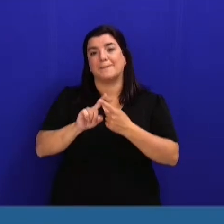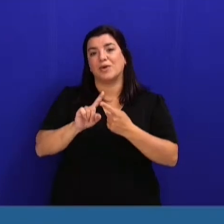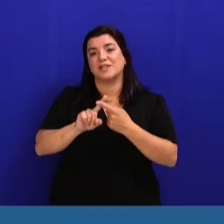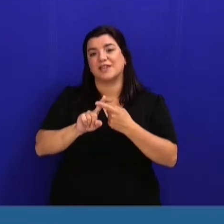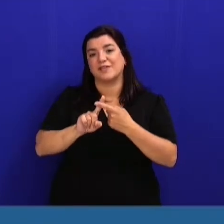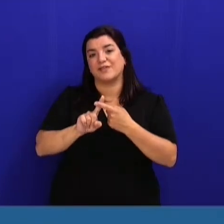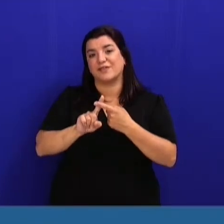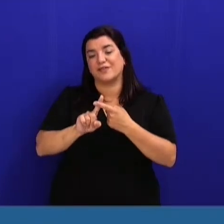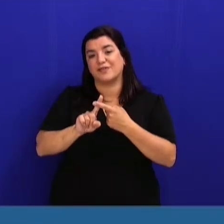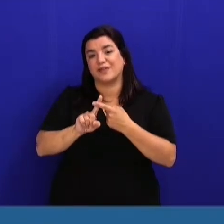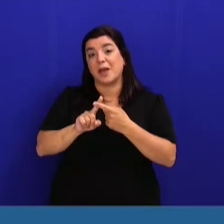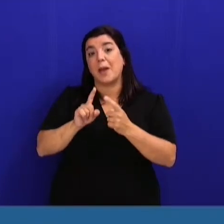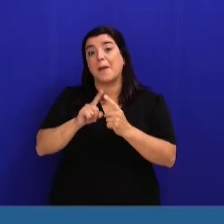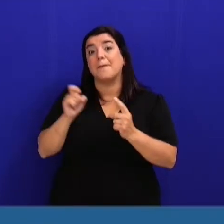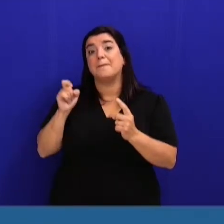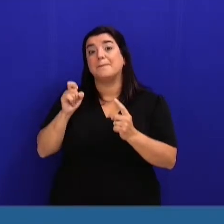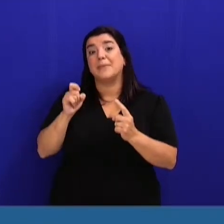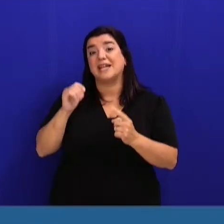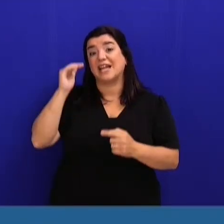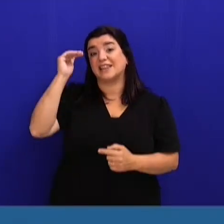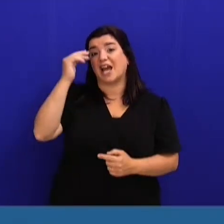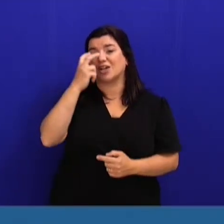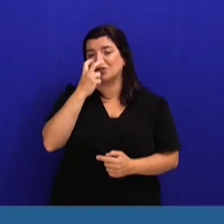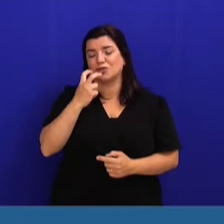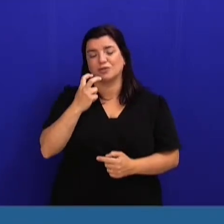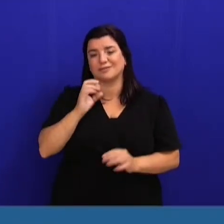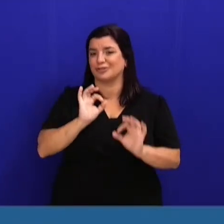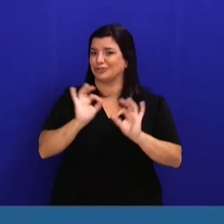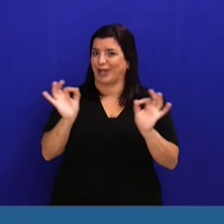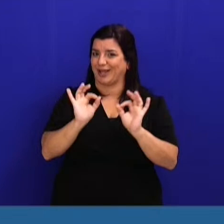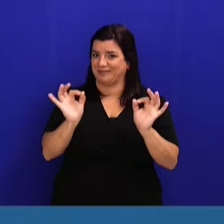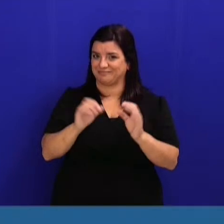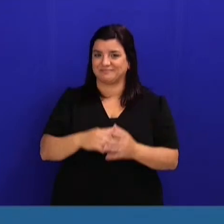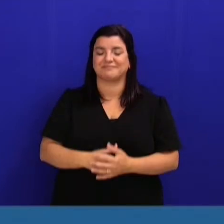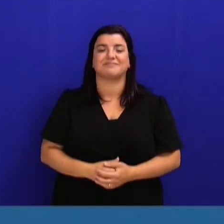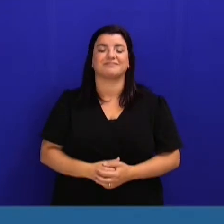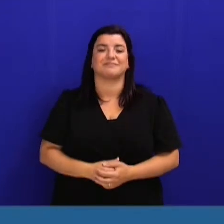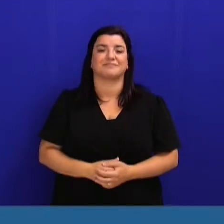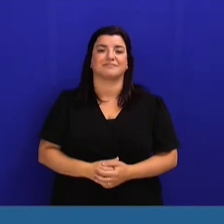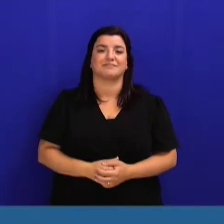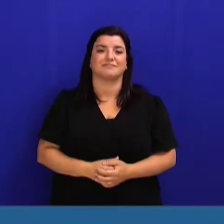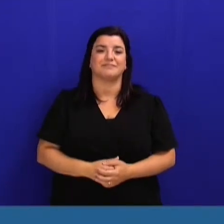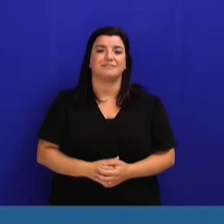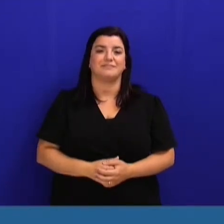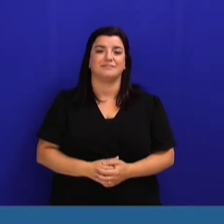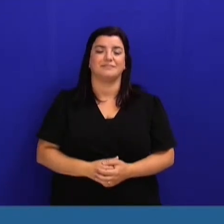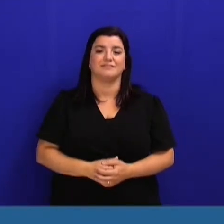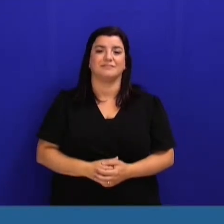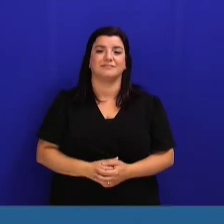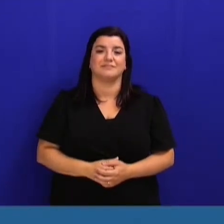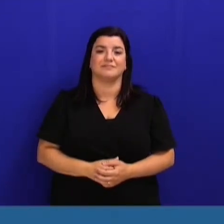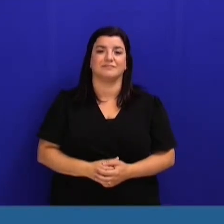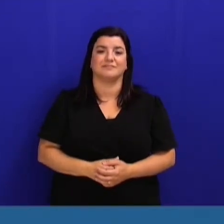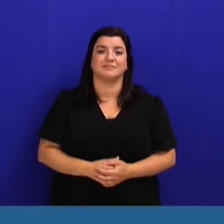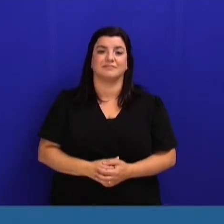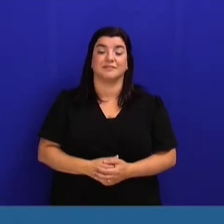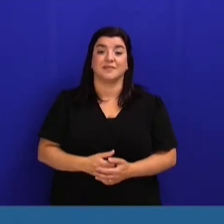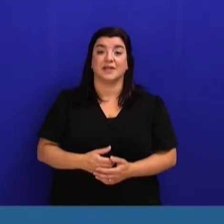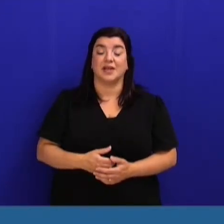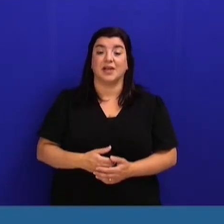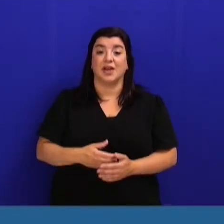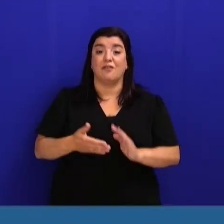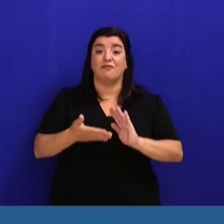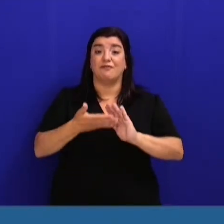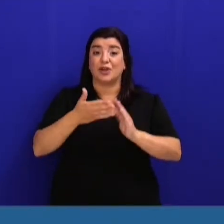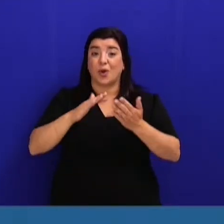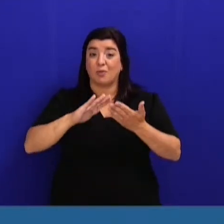li ġew pożittivi waqt li kienu fil-homes tal-anzjani. Situazzjoni fil-komunità fejn ikollna numru